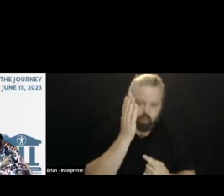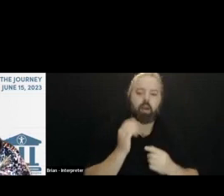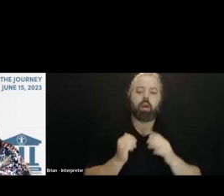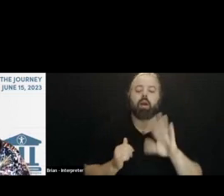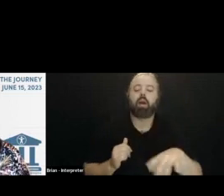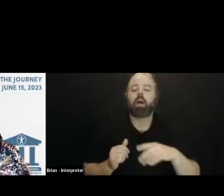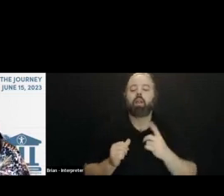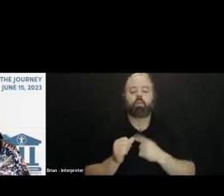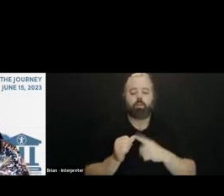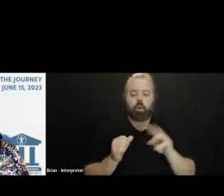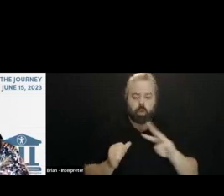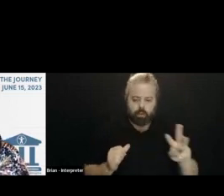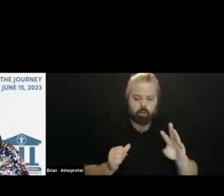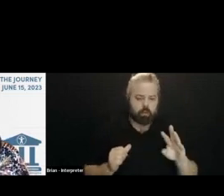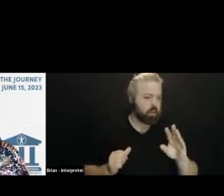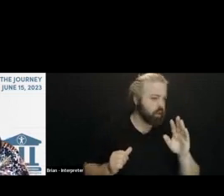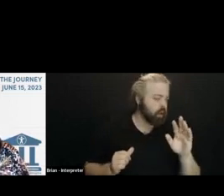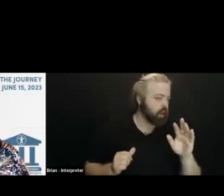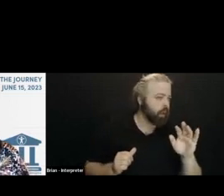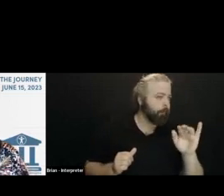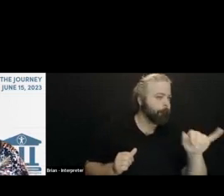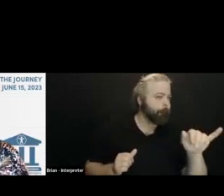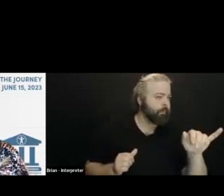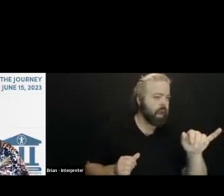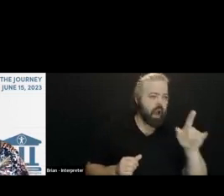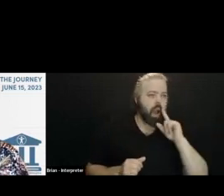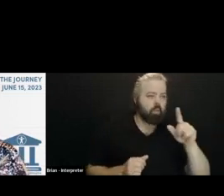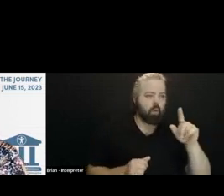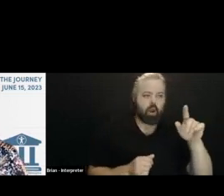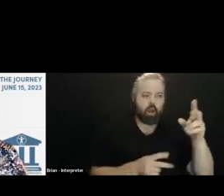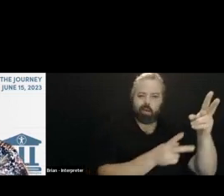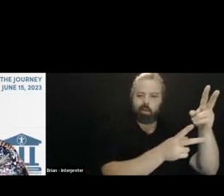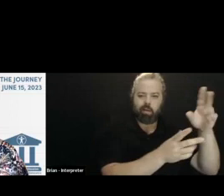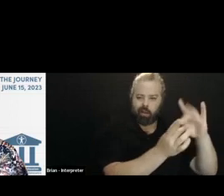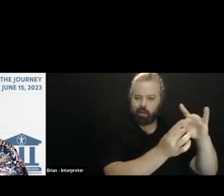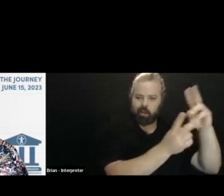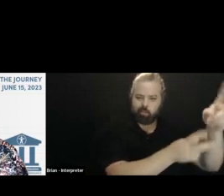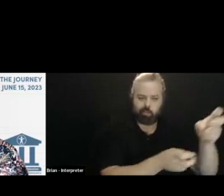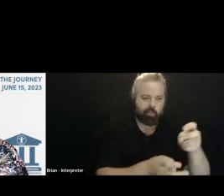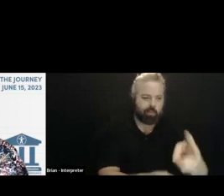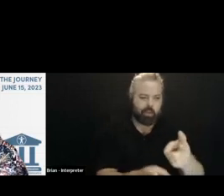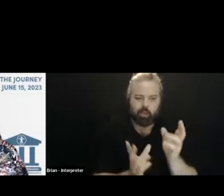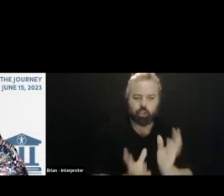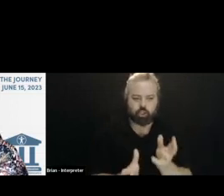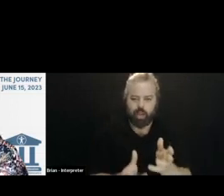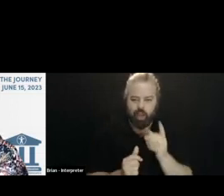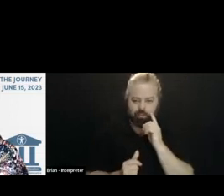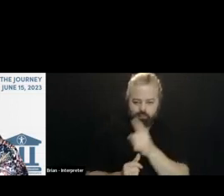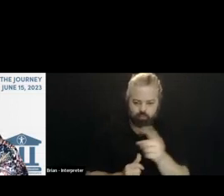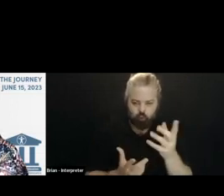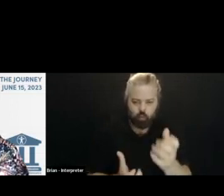and I'm going to put this link in chat to make this easy for anybody who might want to be following along